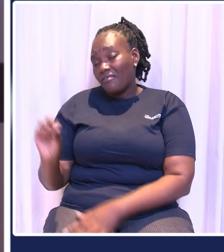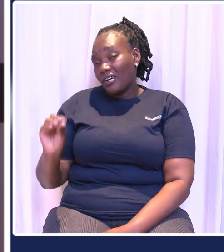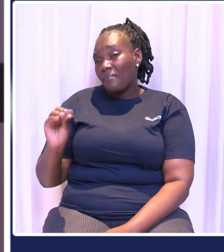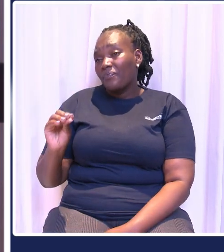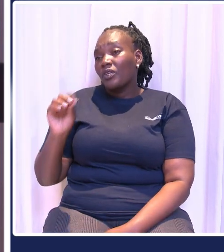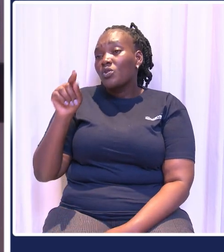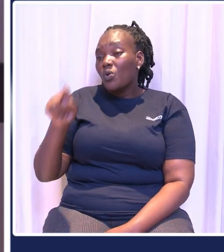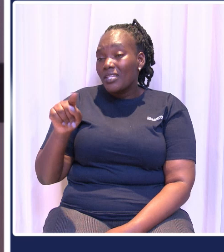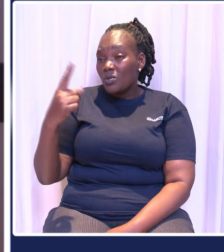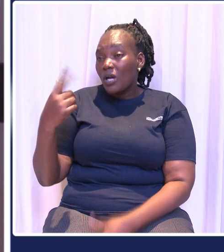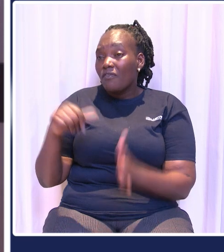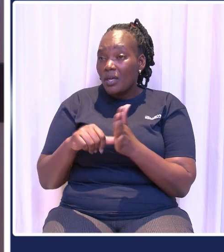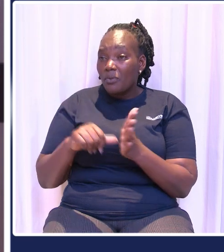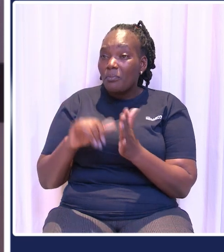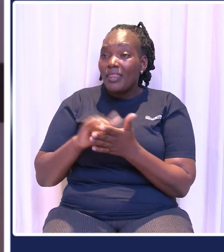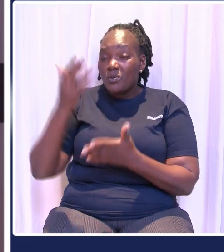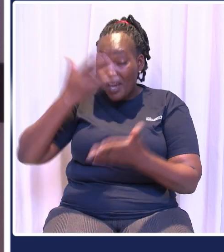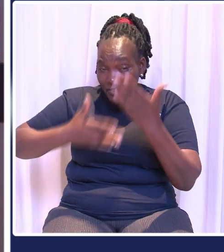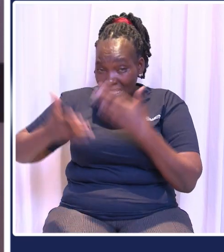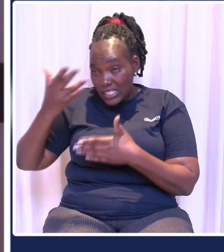So this is one of the problems that we're facing.